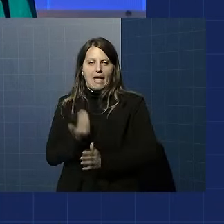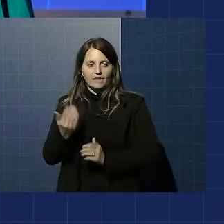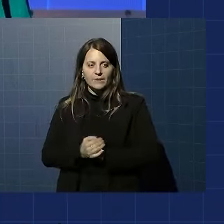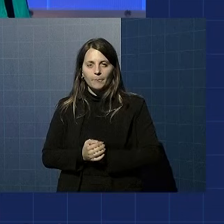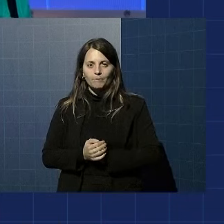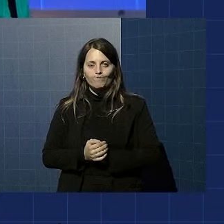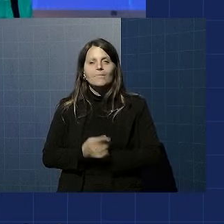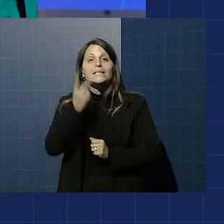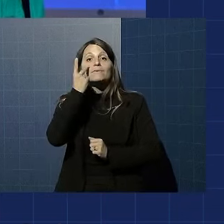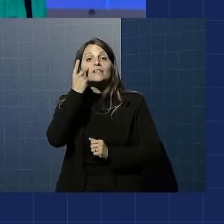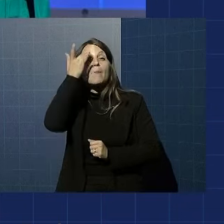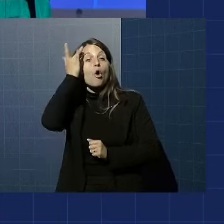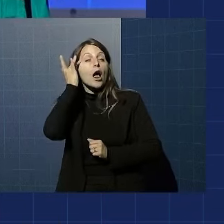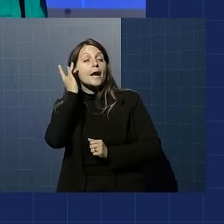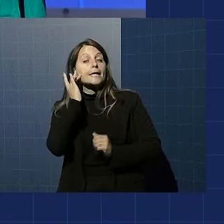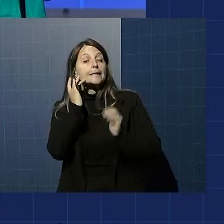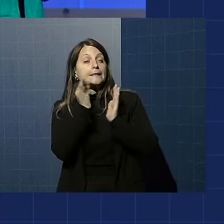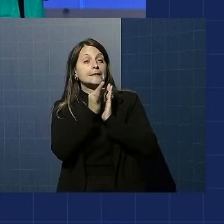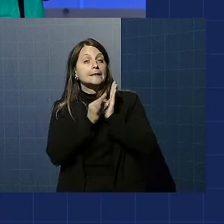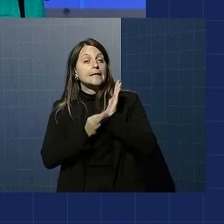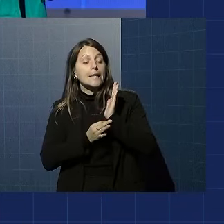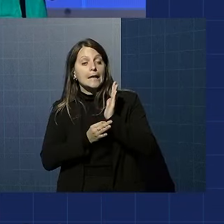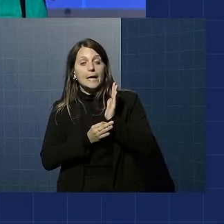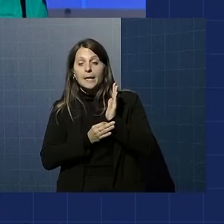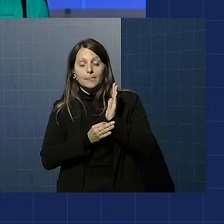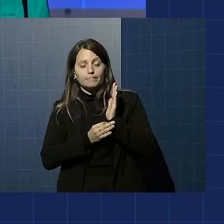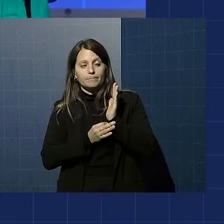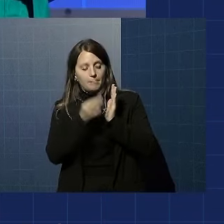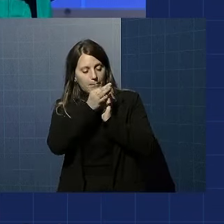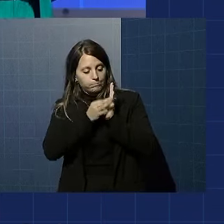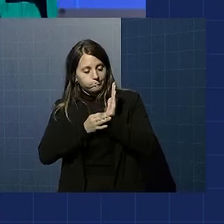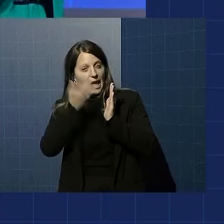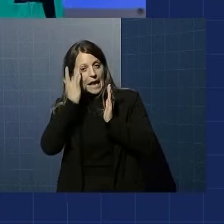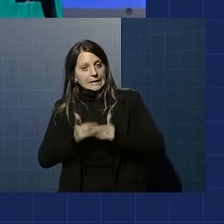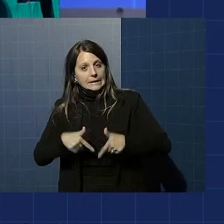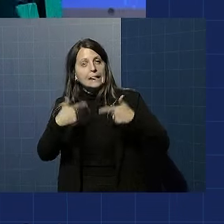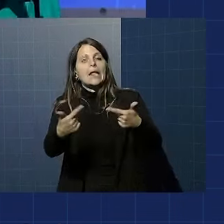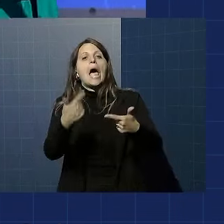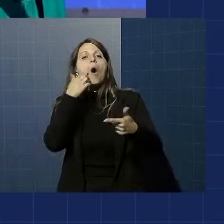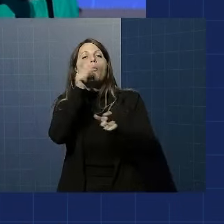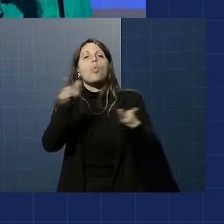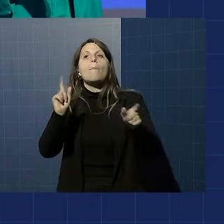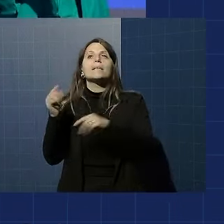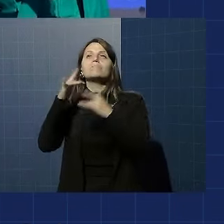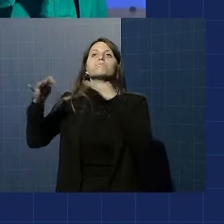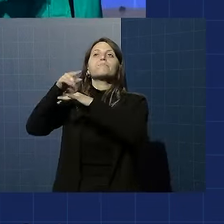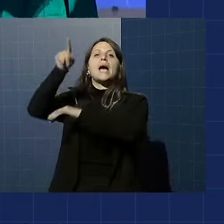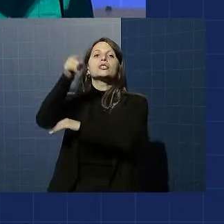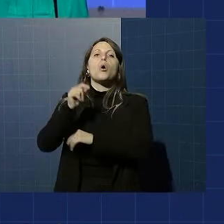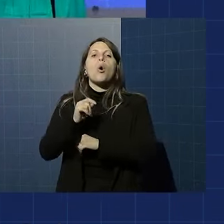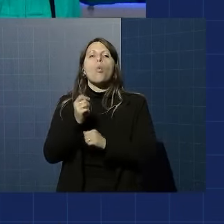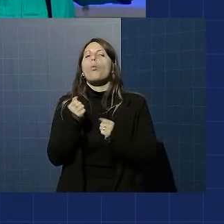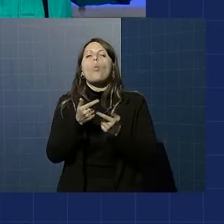hazards. And I'm going to walk you through each of them. It's important to know this is far from